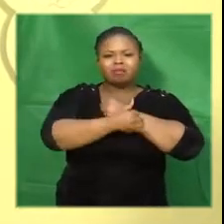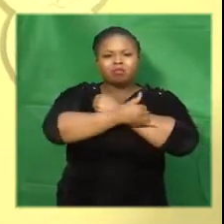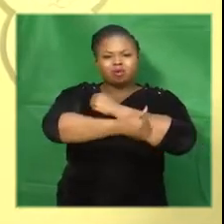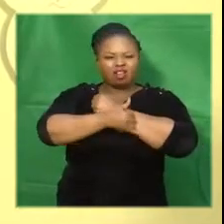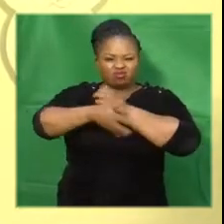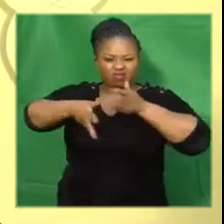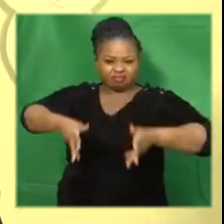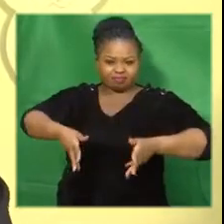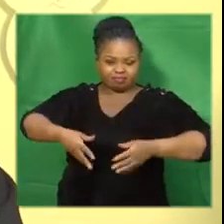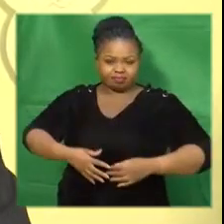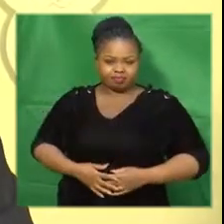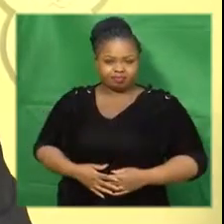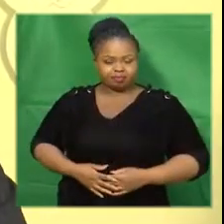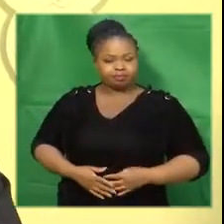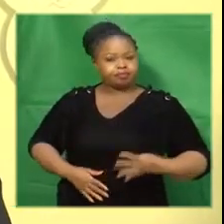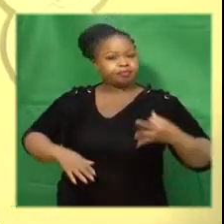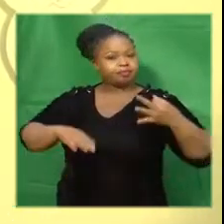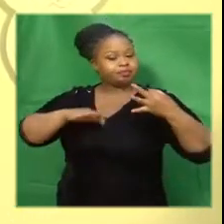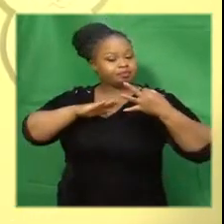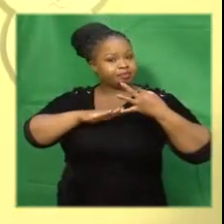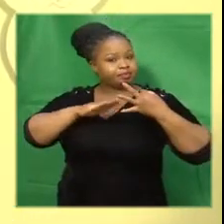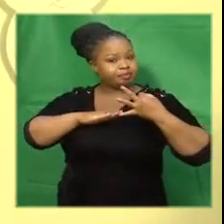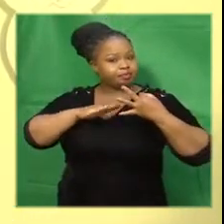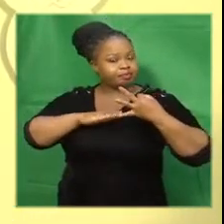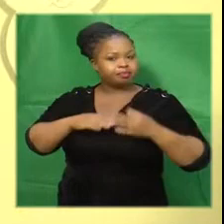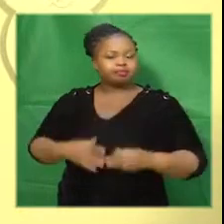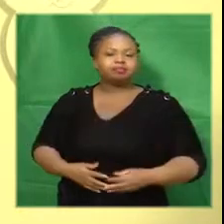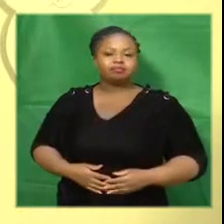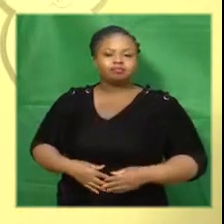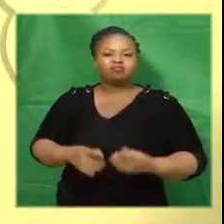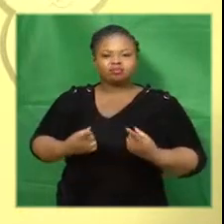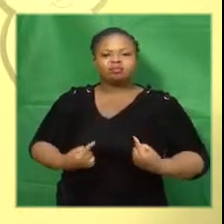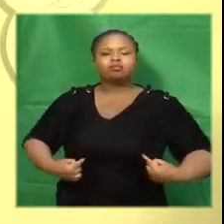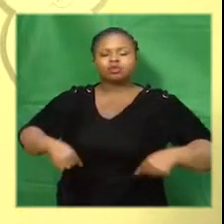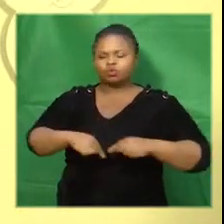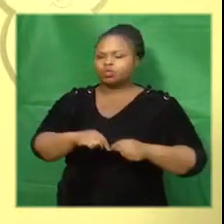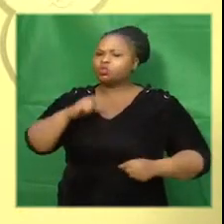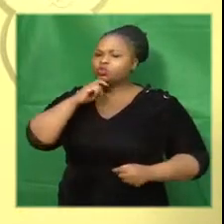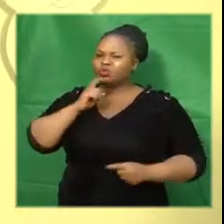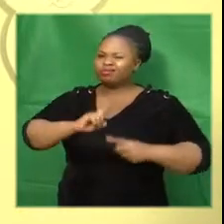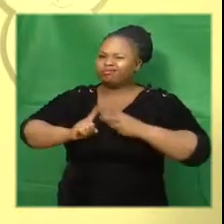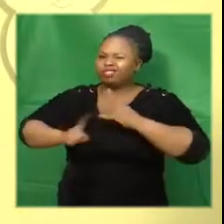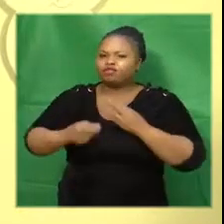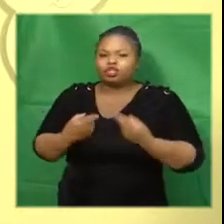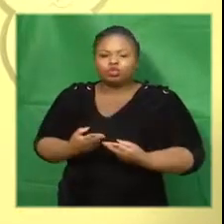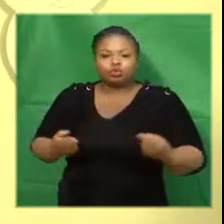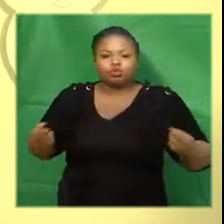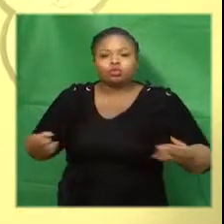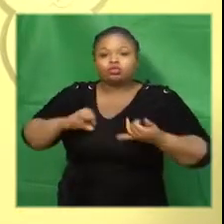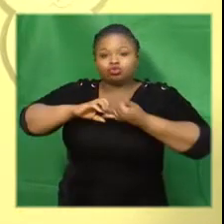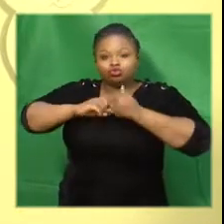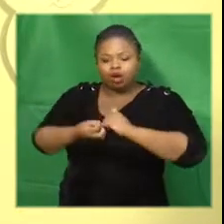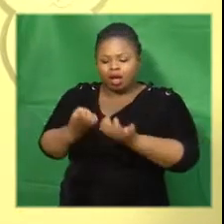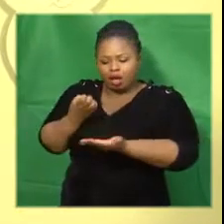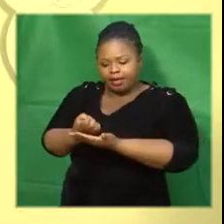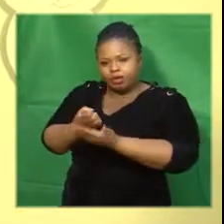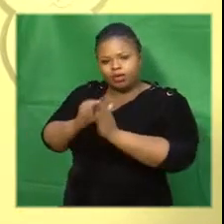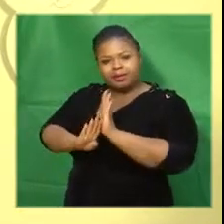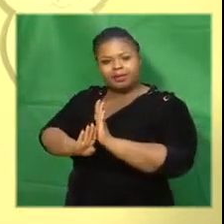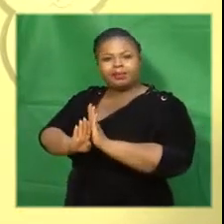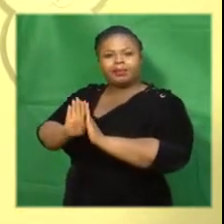And thirdly, we are mobilizing all available resources and capabilities to rebuild our